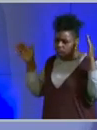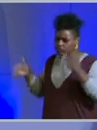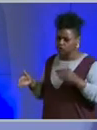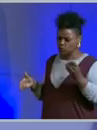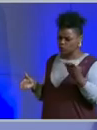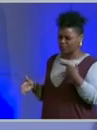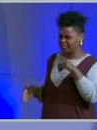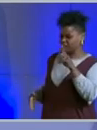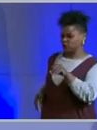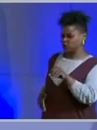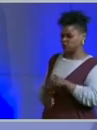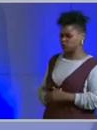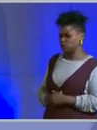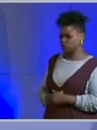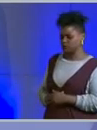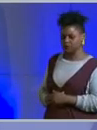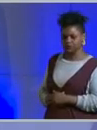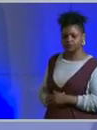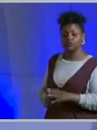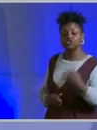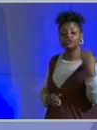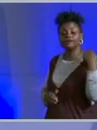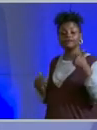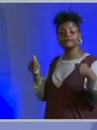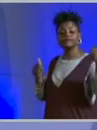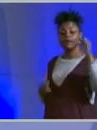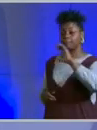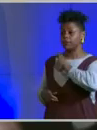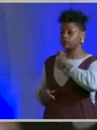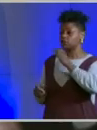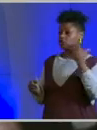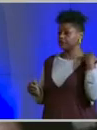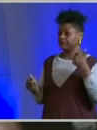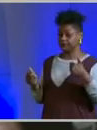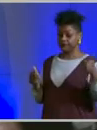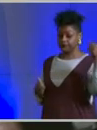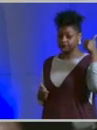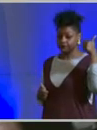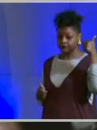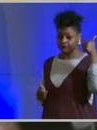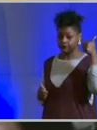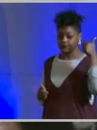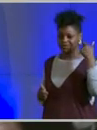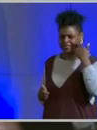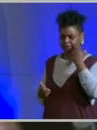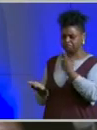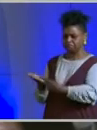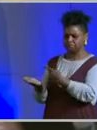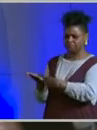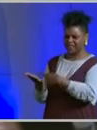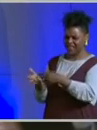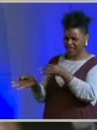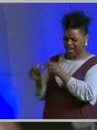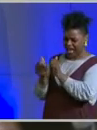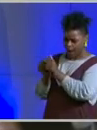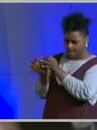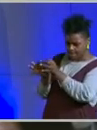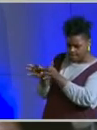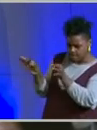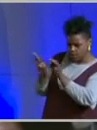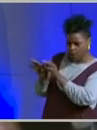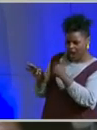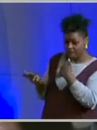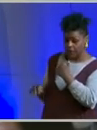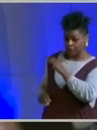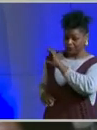there. The chief already talked to you about how important it is to make sure that we have a police